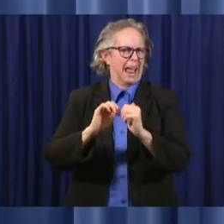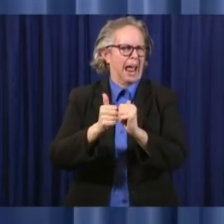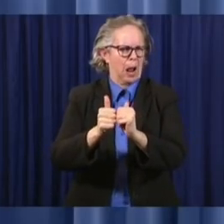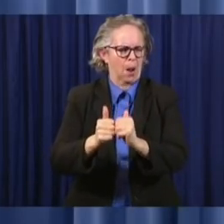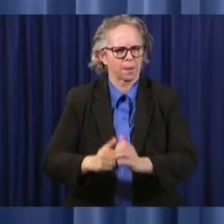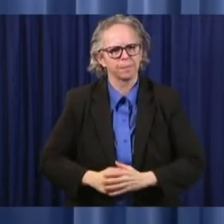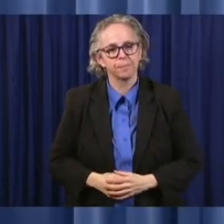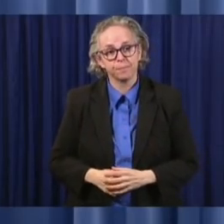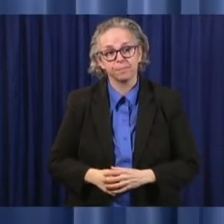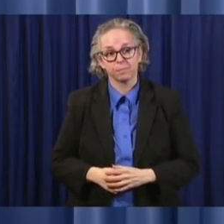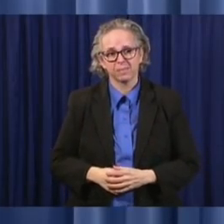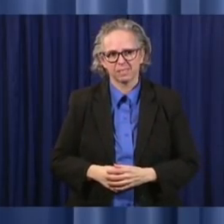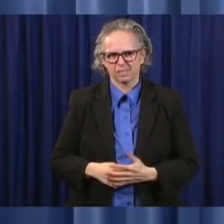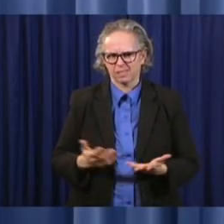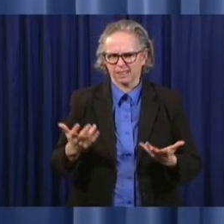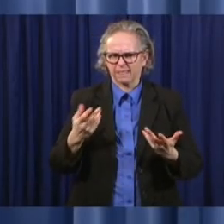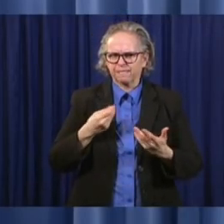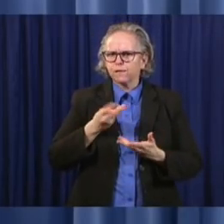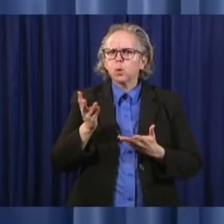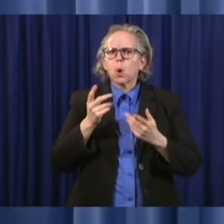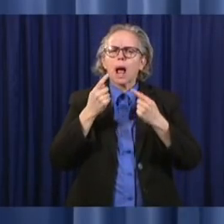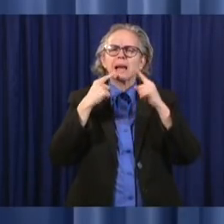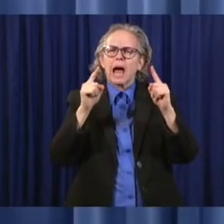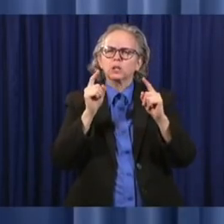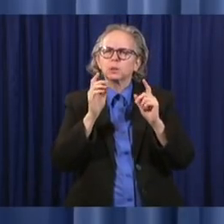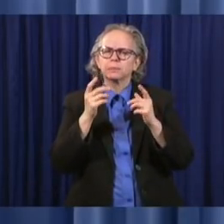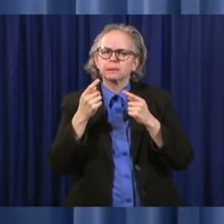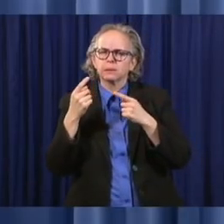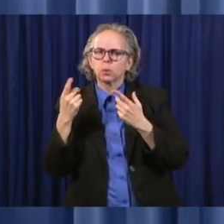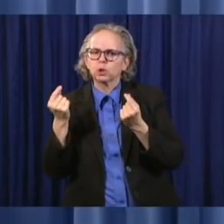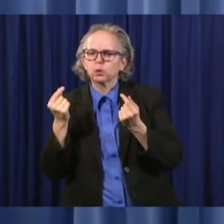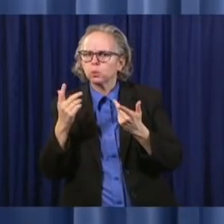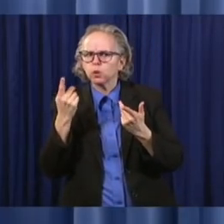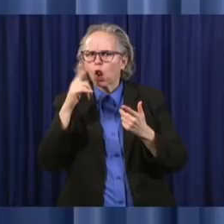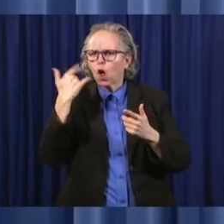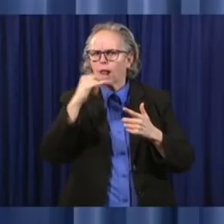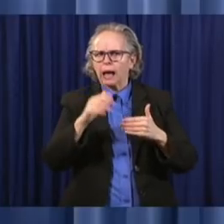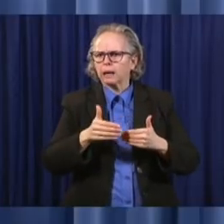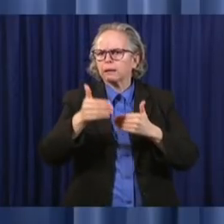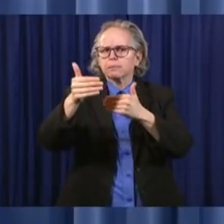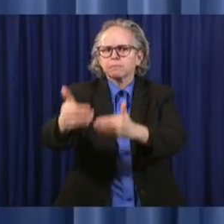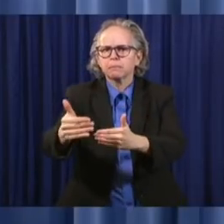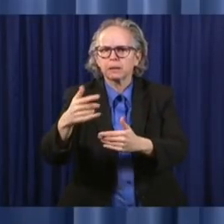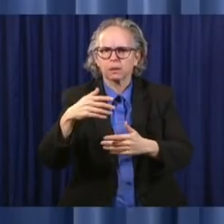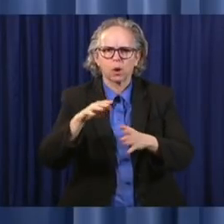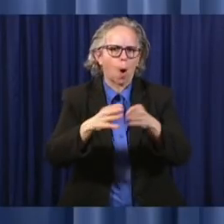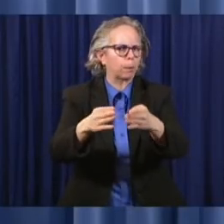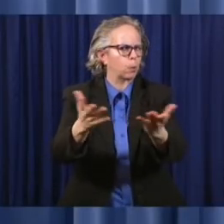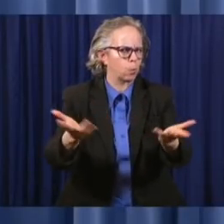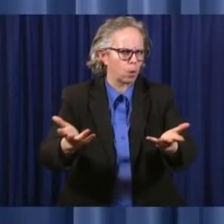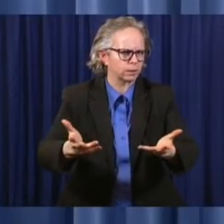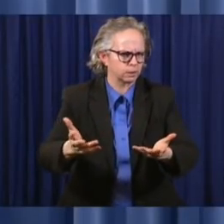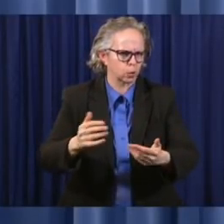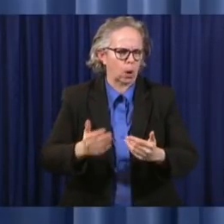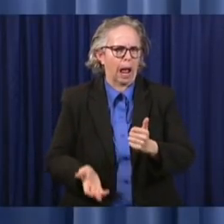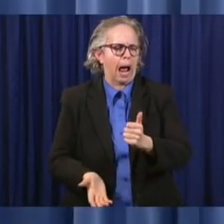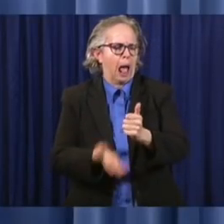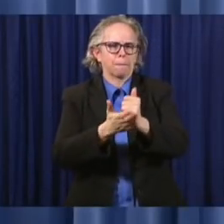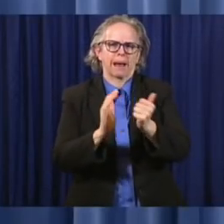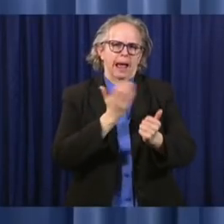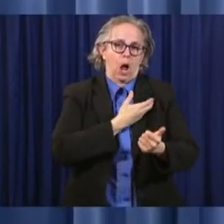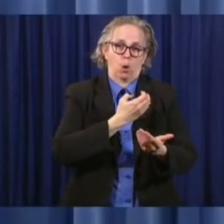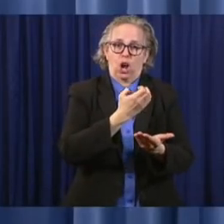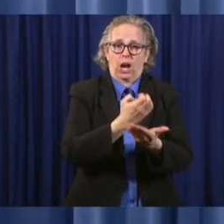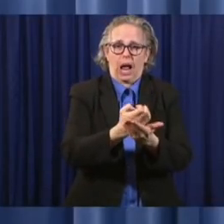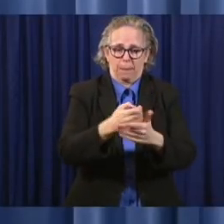announcements today about things that we are opening up in the economy. How